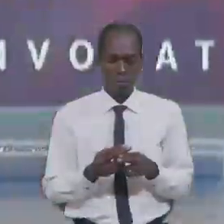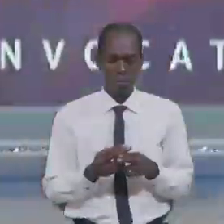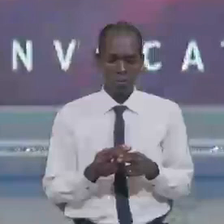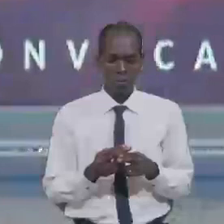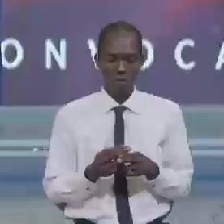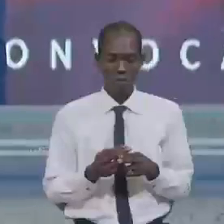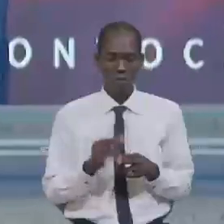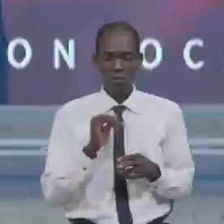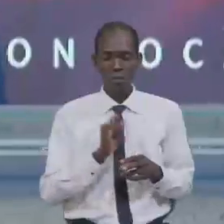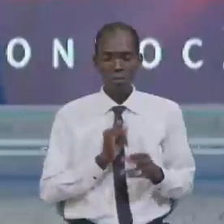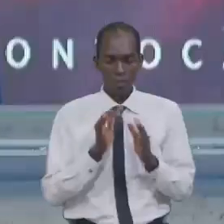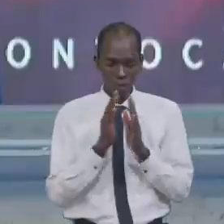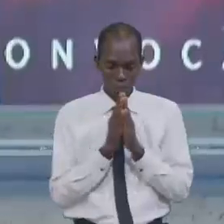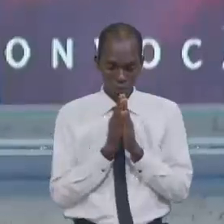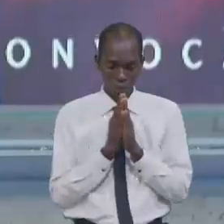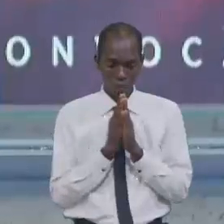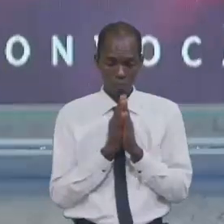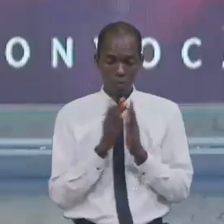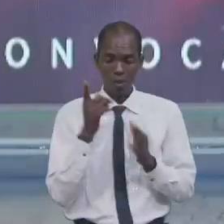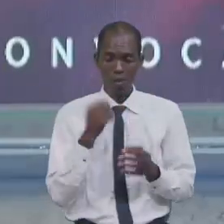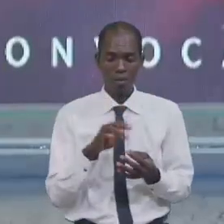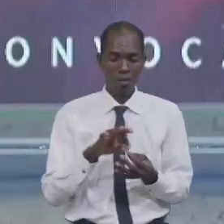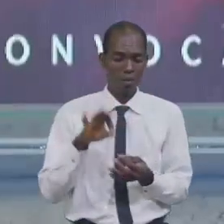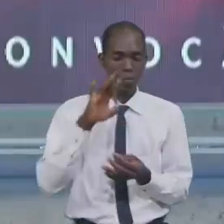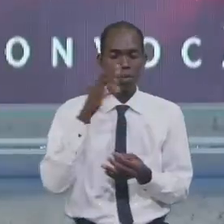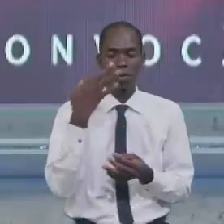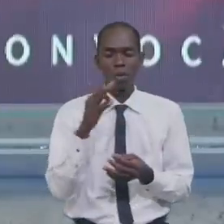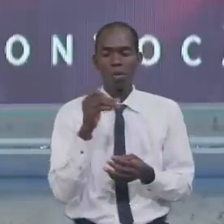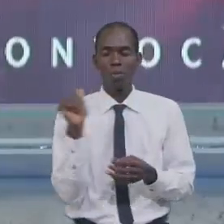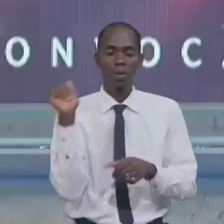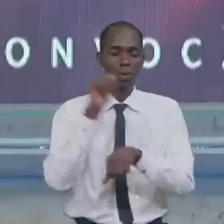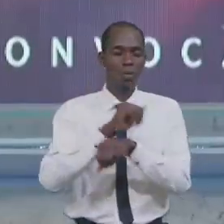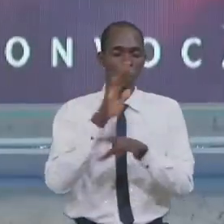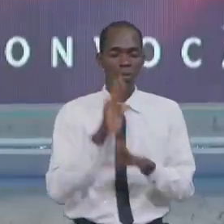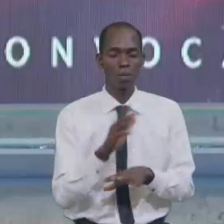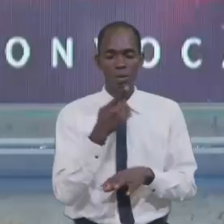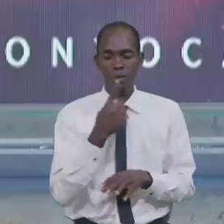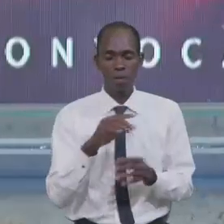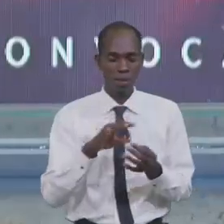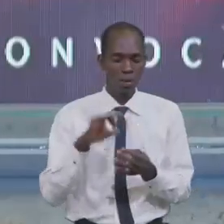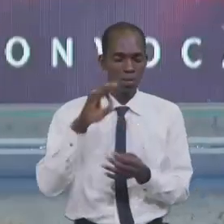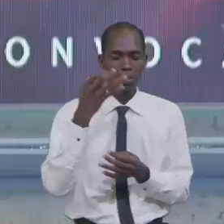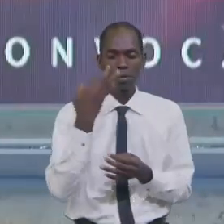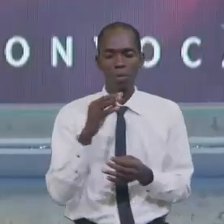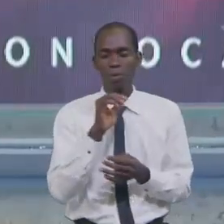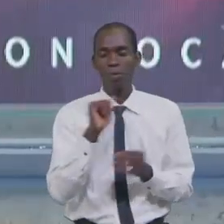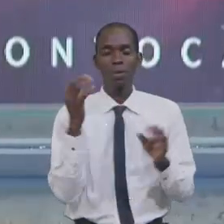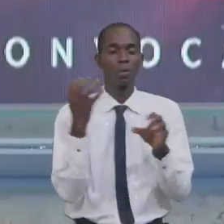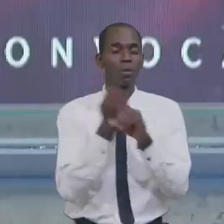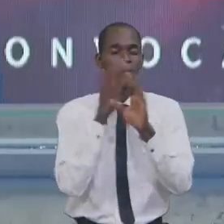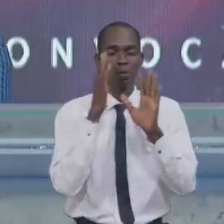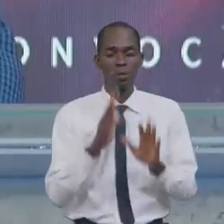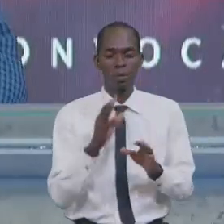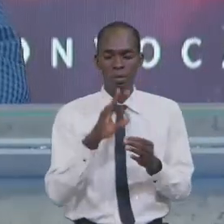I pray the spirit of the conqueror, the spirit of the victor, and the